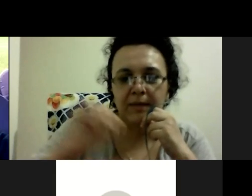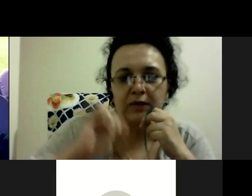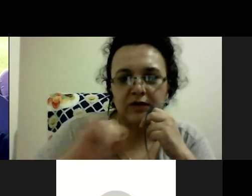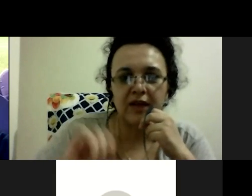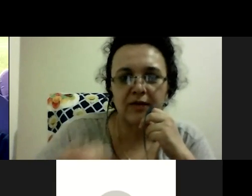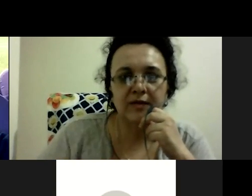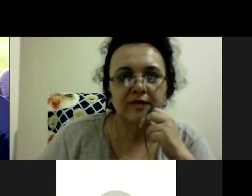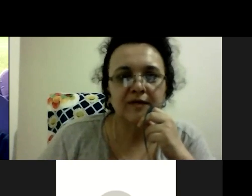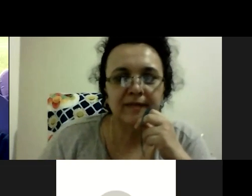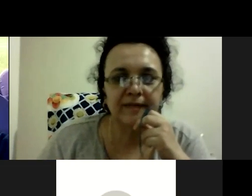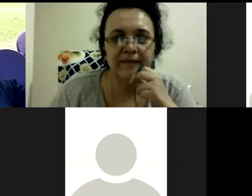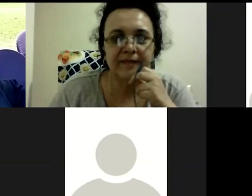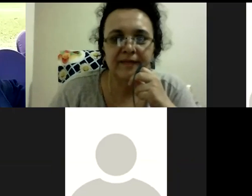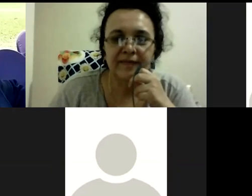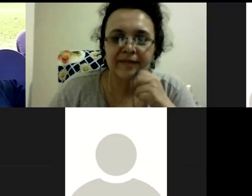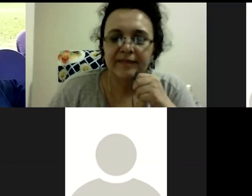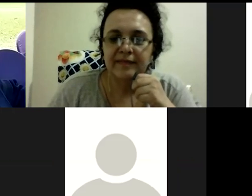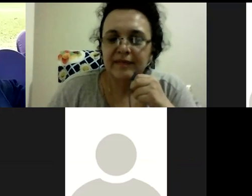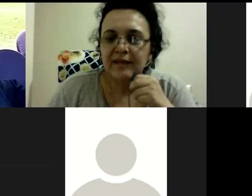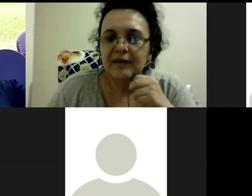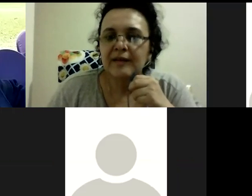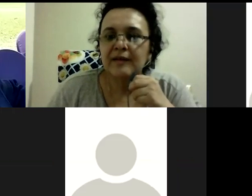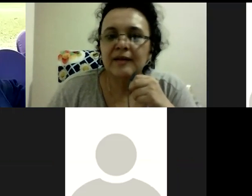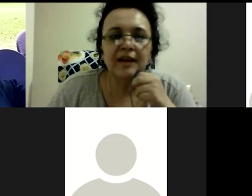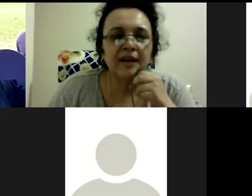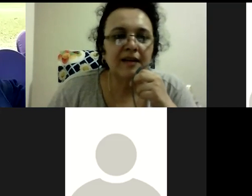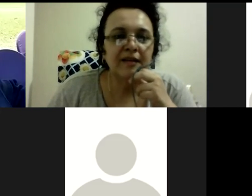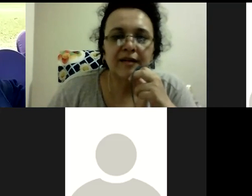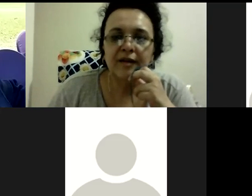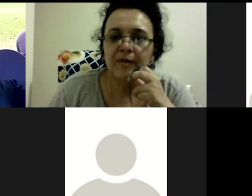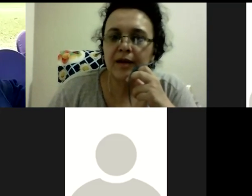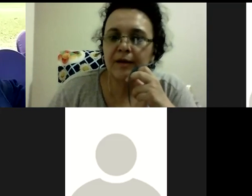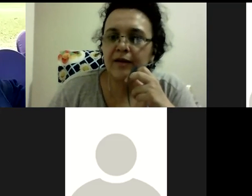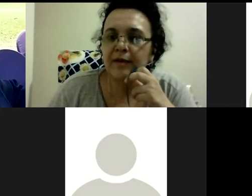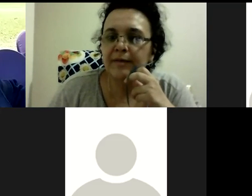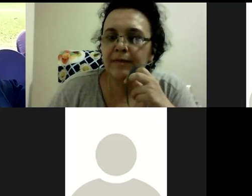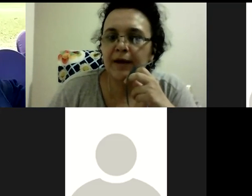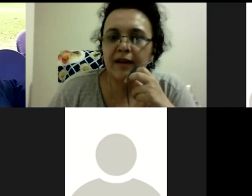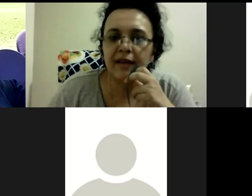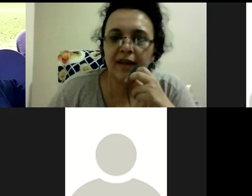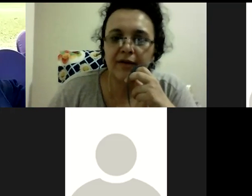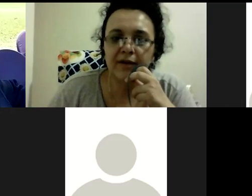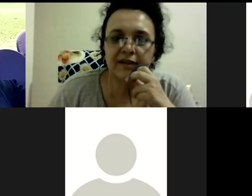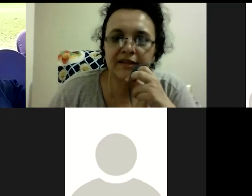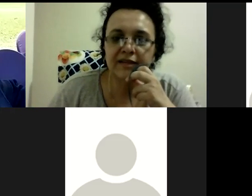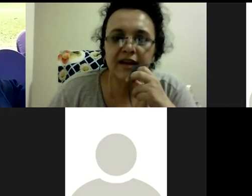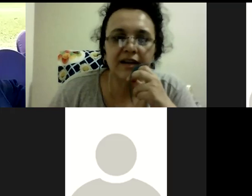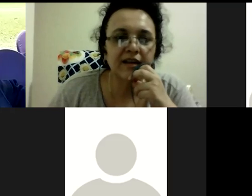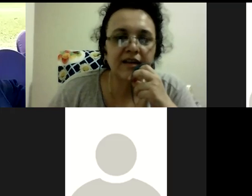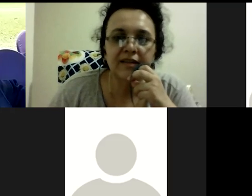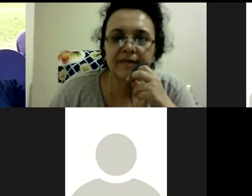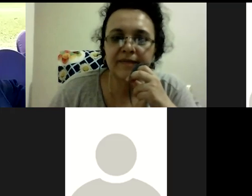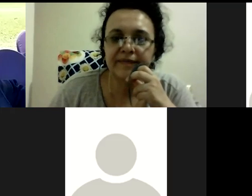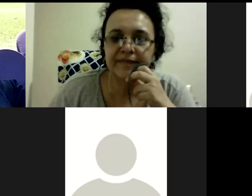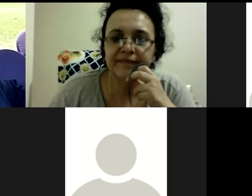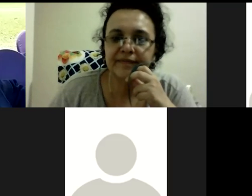hago desmenuzado. Uh-huh. Oh. Okay. Welcome, everybody. Now let's start